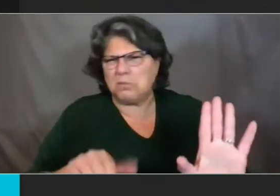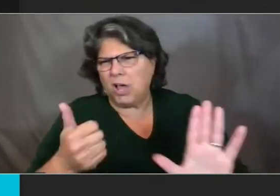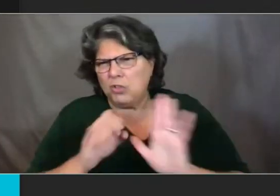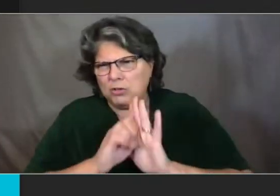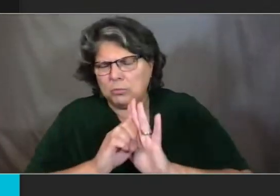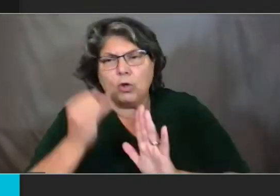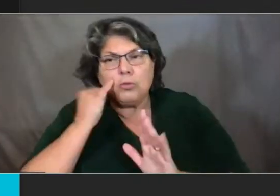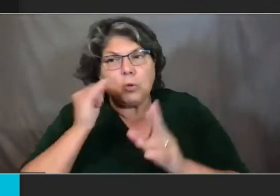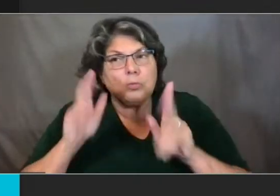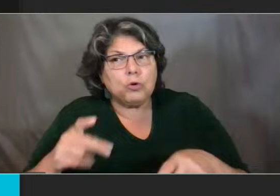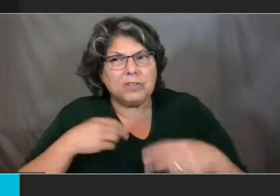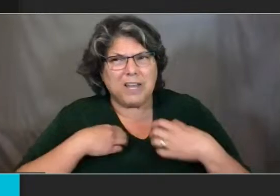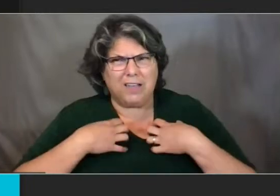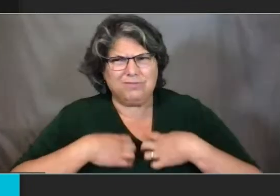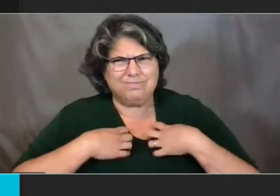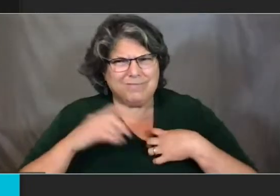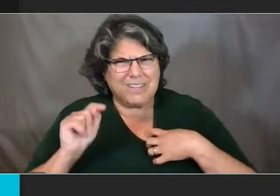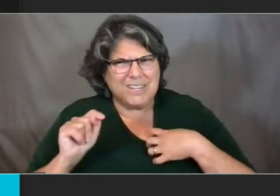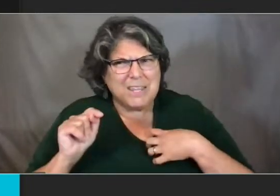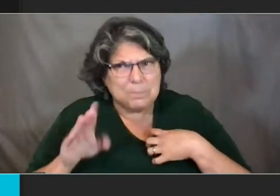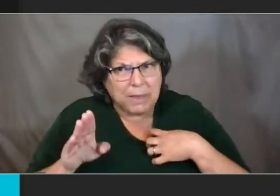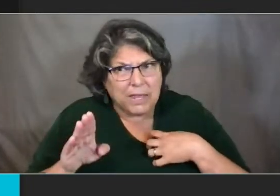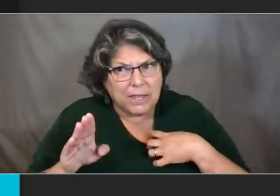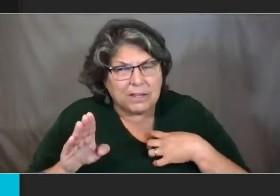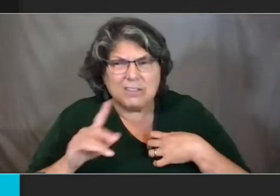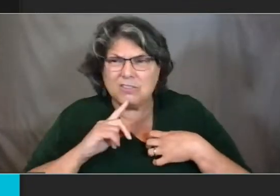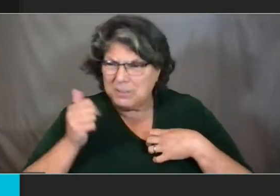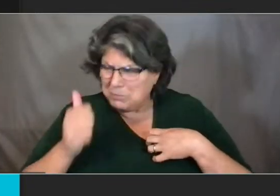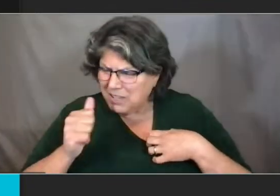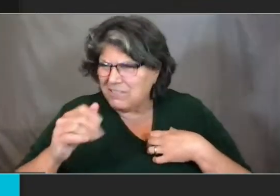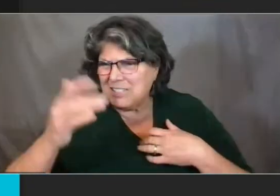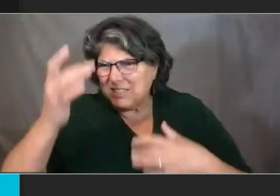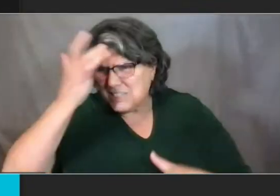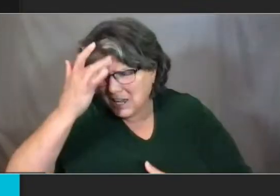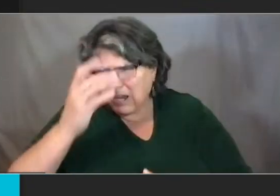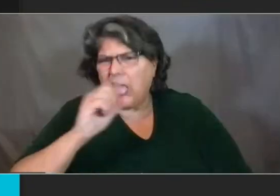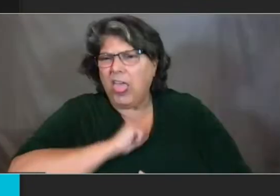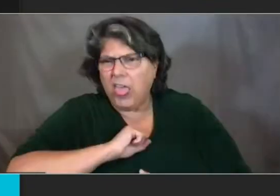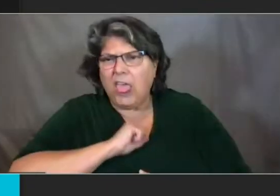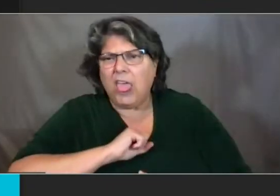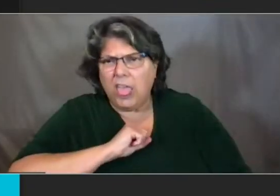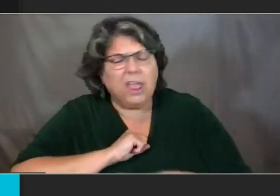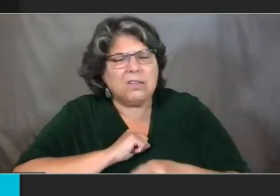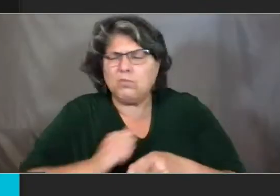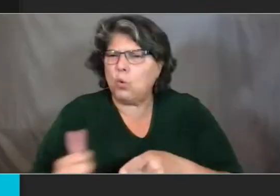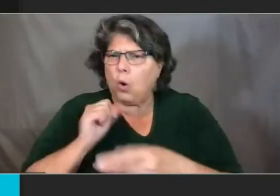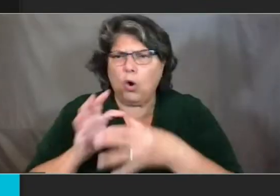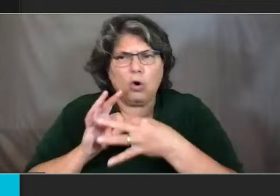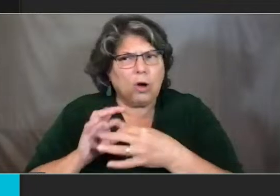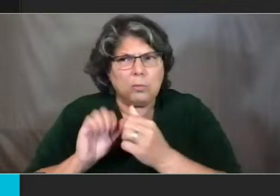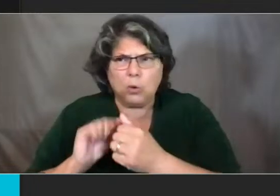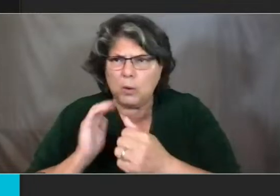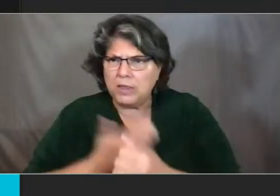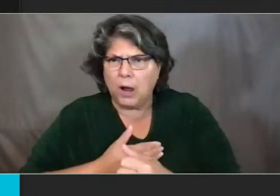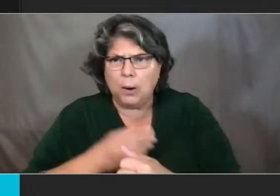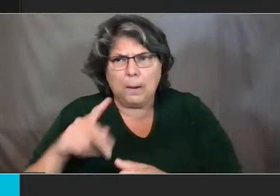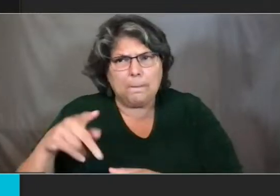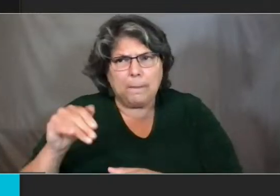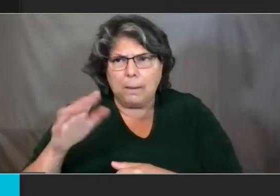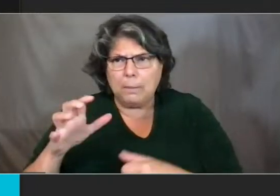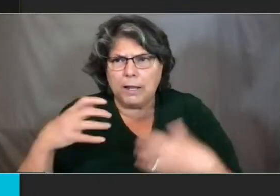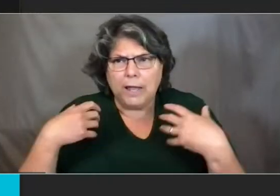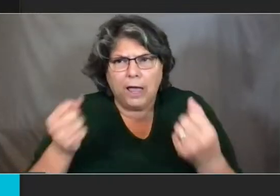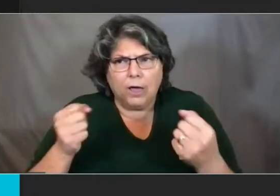active tuberculosis, and they refuse to cooperate with our public health department. There are